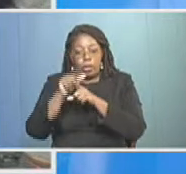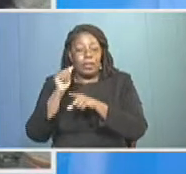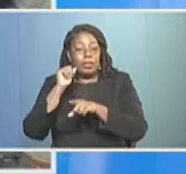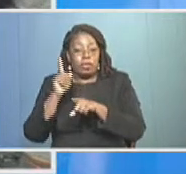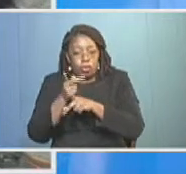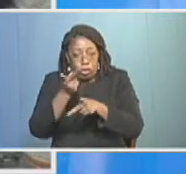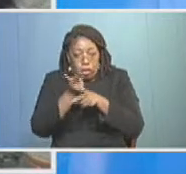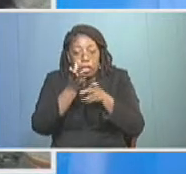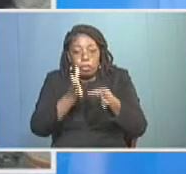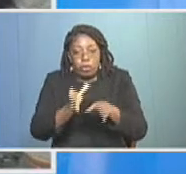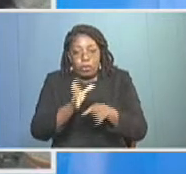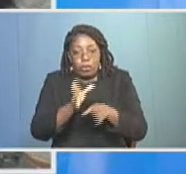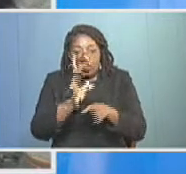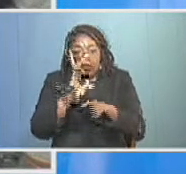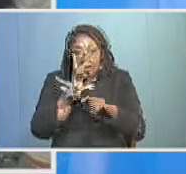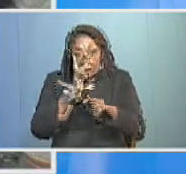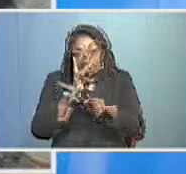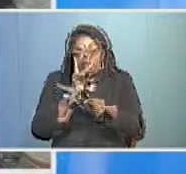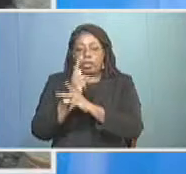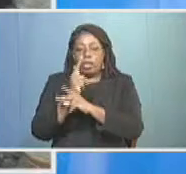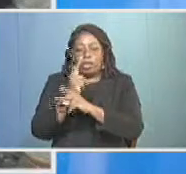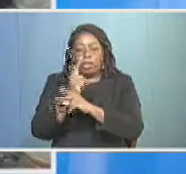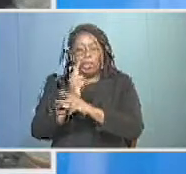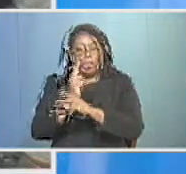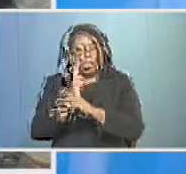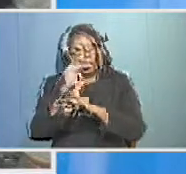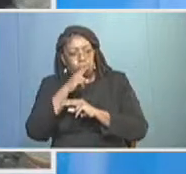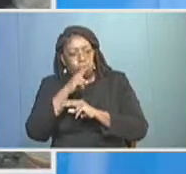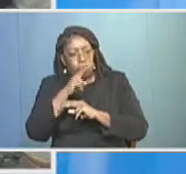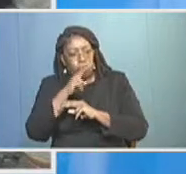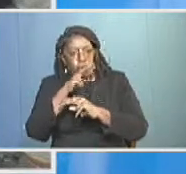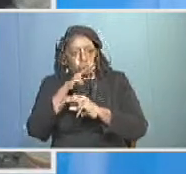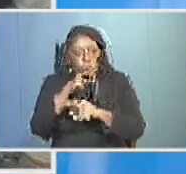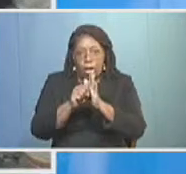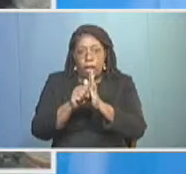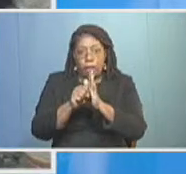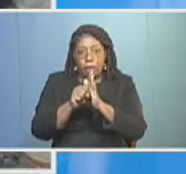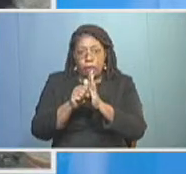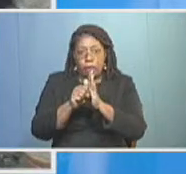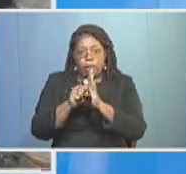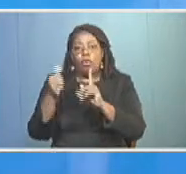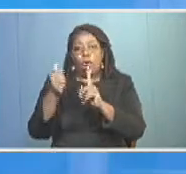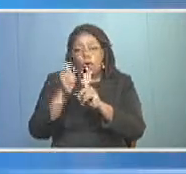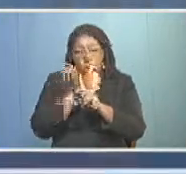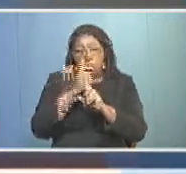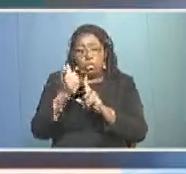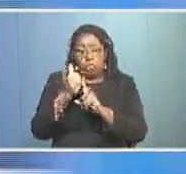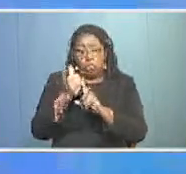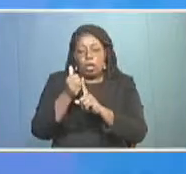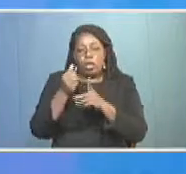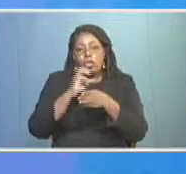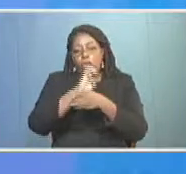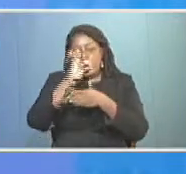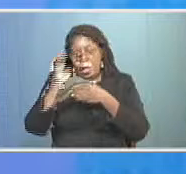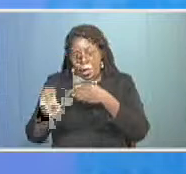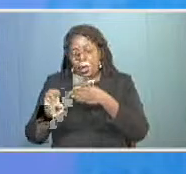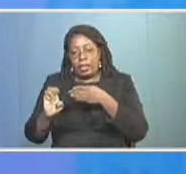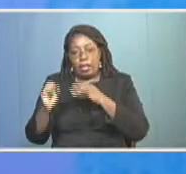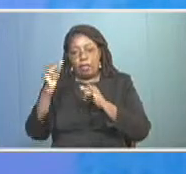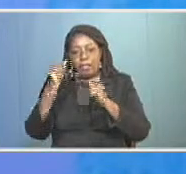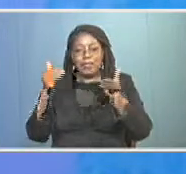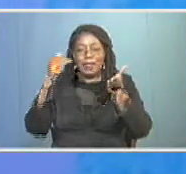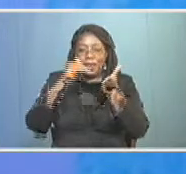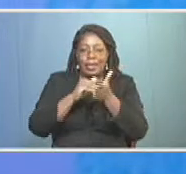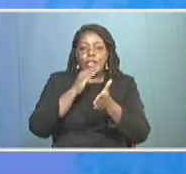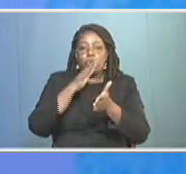keepers and protectors by looking for signs of abuse among neighbors and to work together to end violence against women and